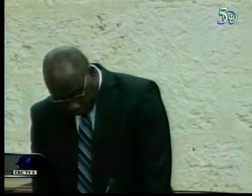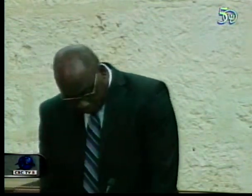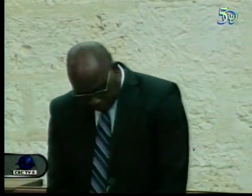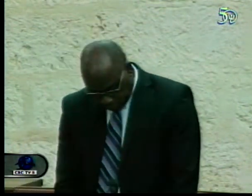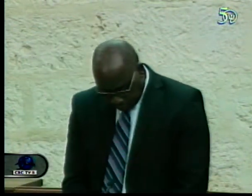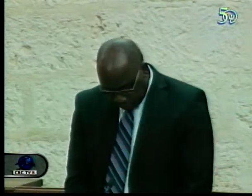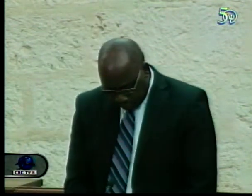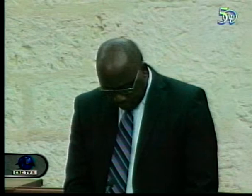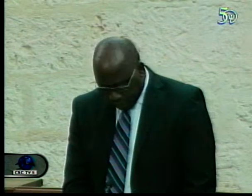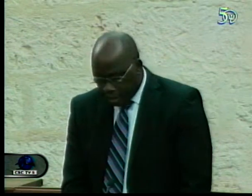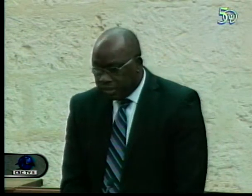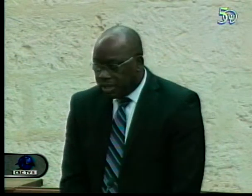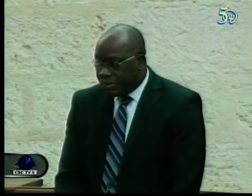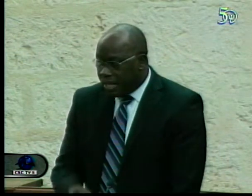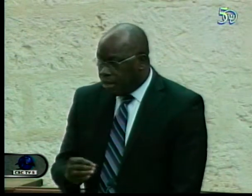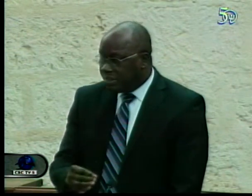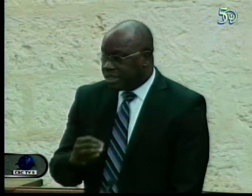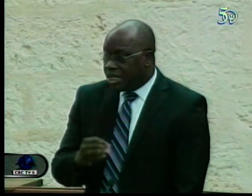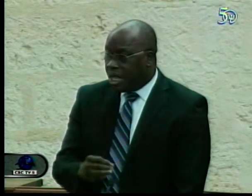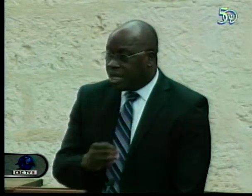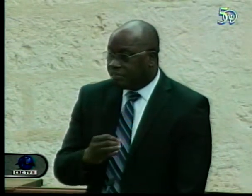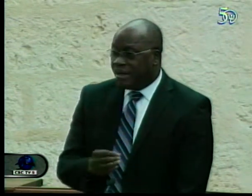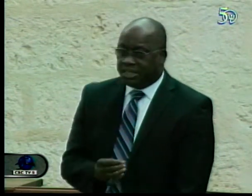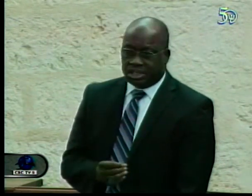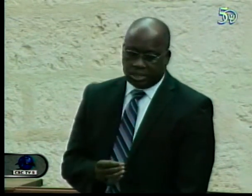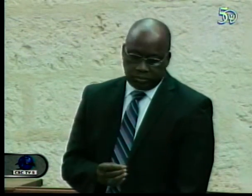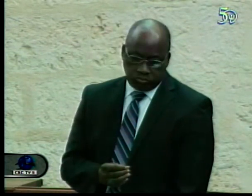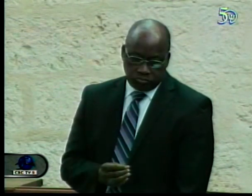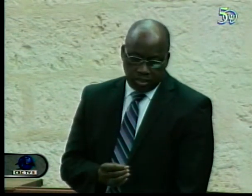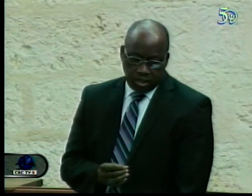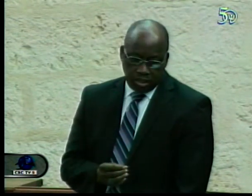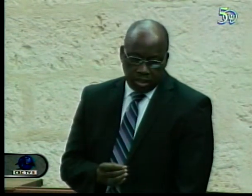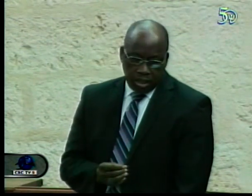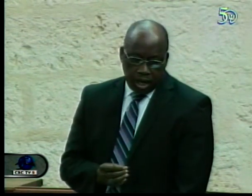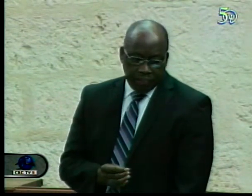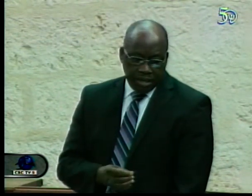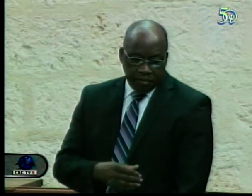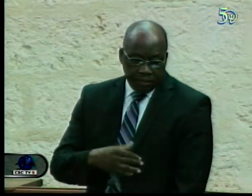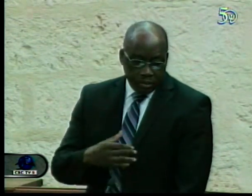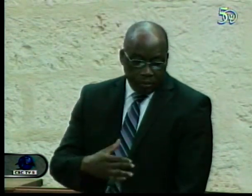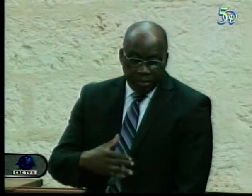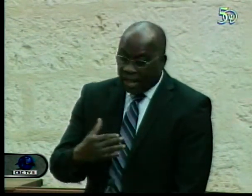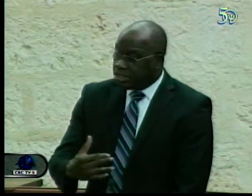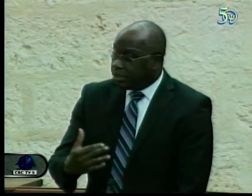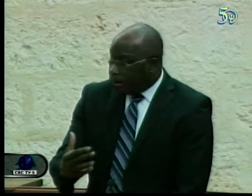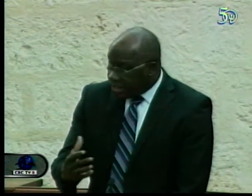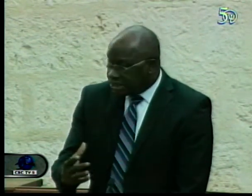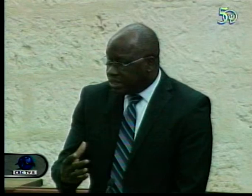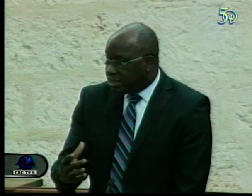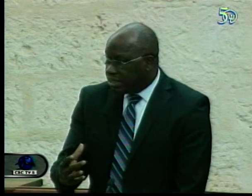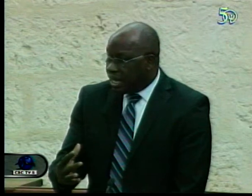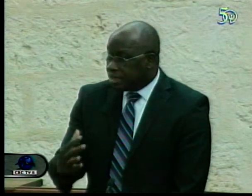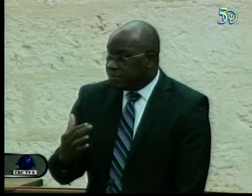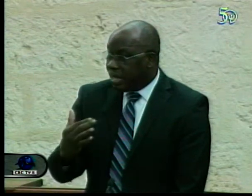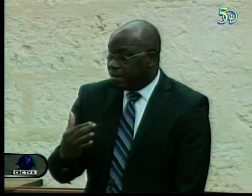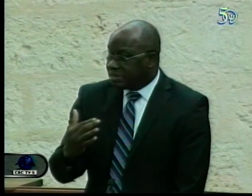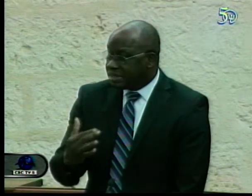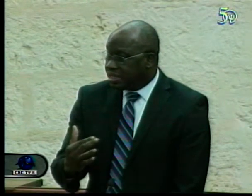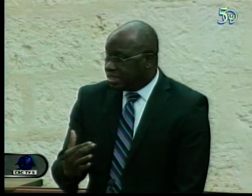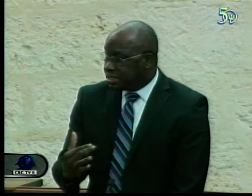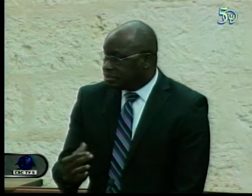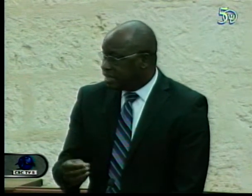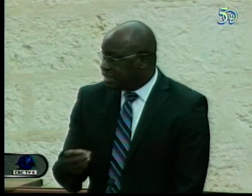country to be able to take advantage of the renewable energy policy as